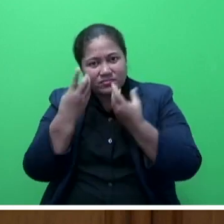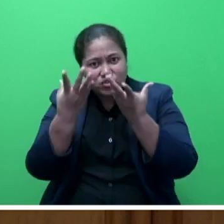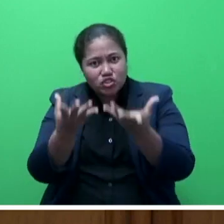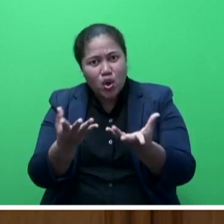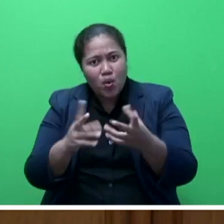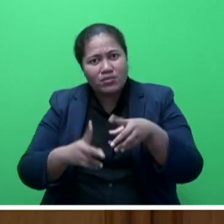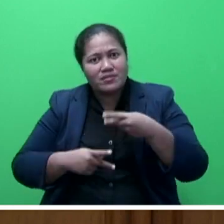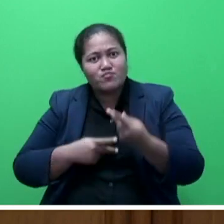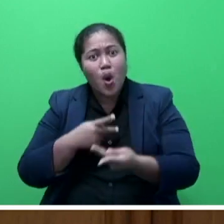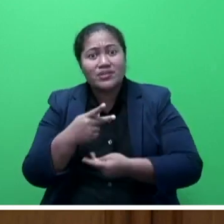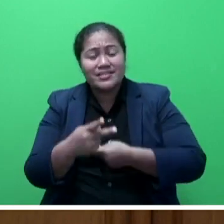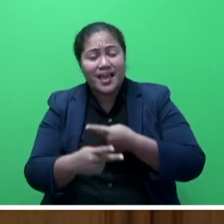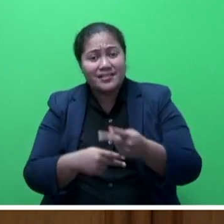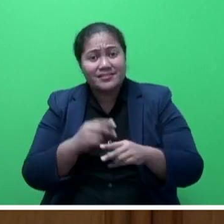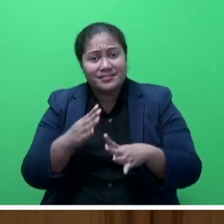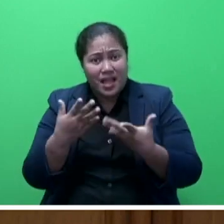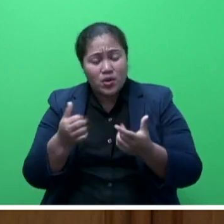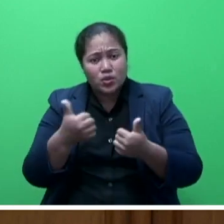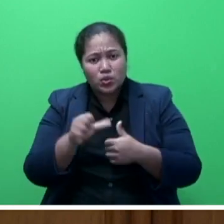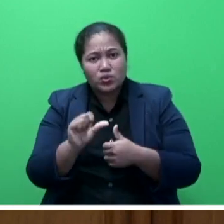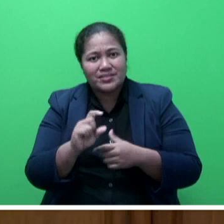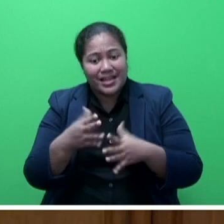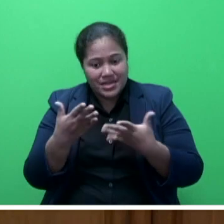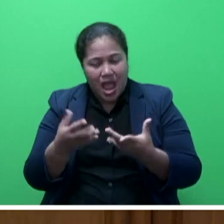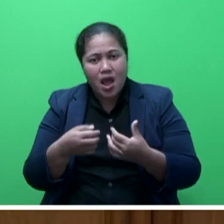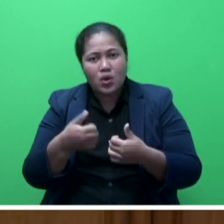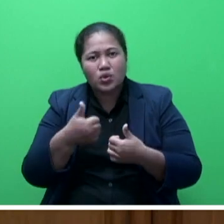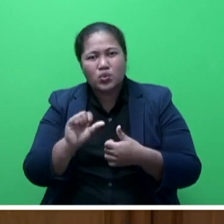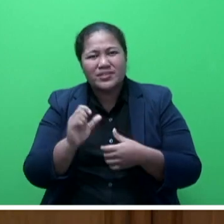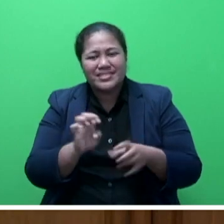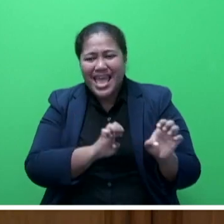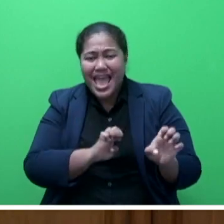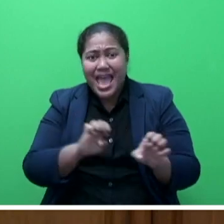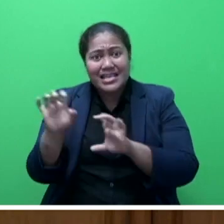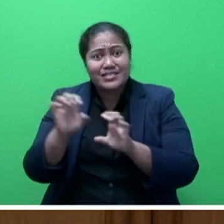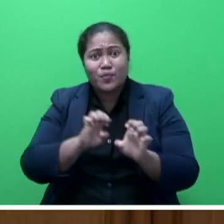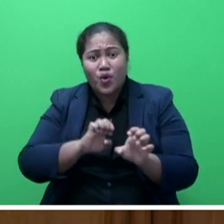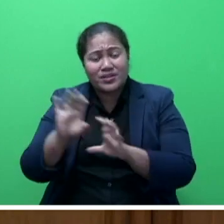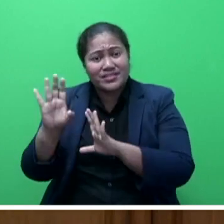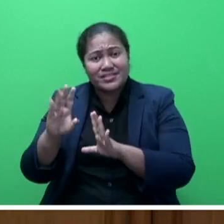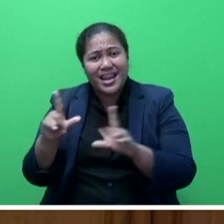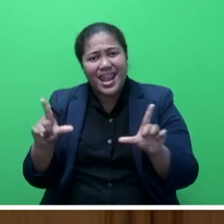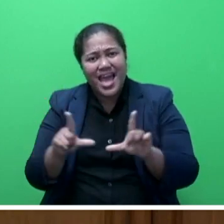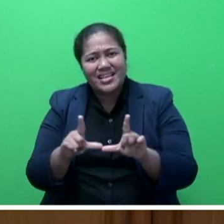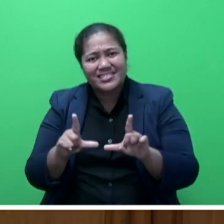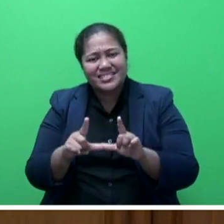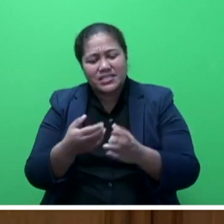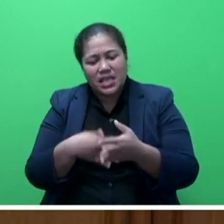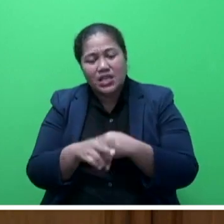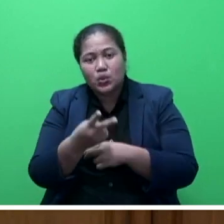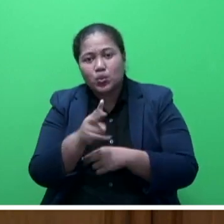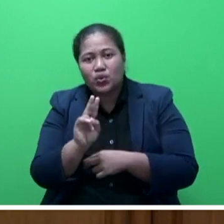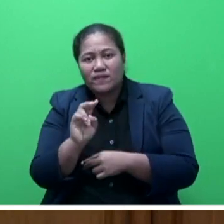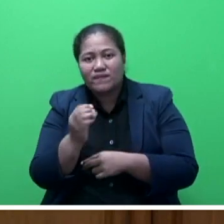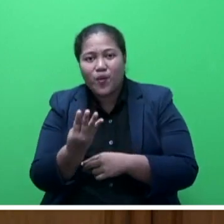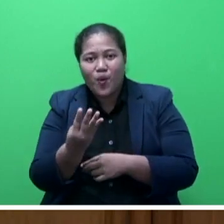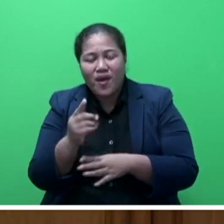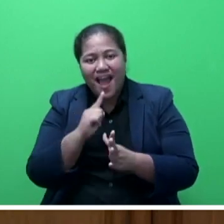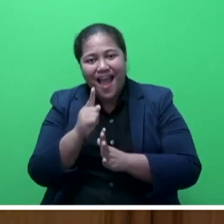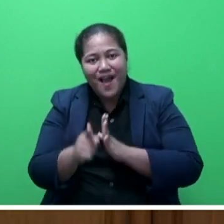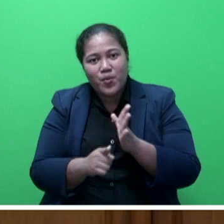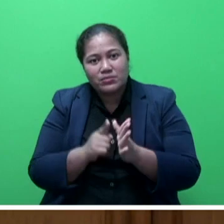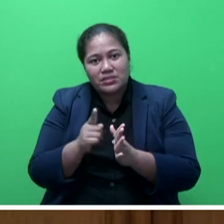processes and is now able to provide export licenses within 24 hours. A number of